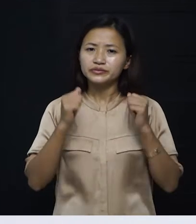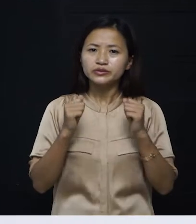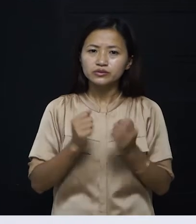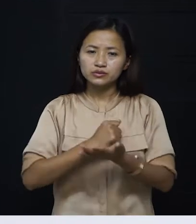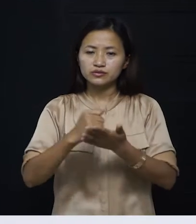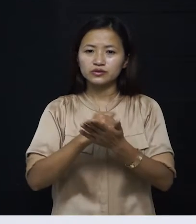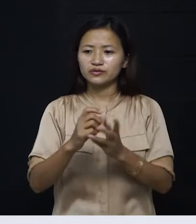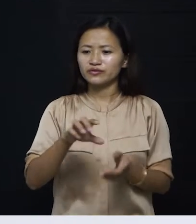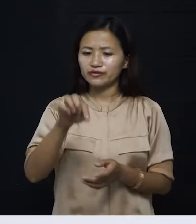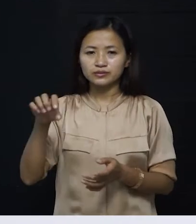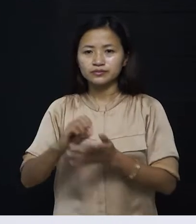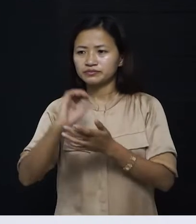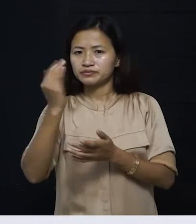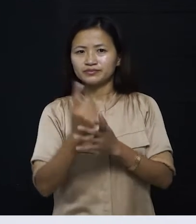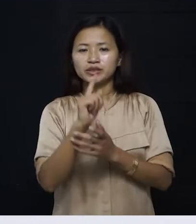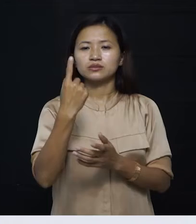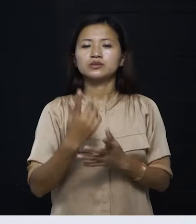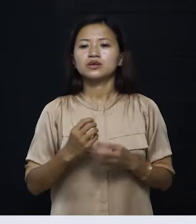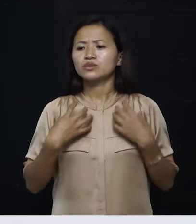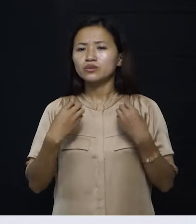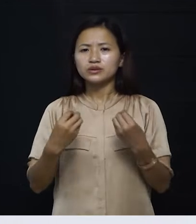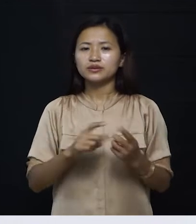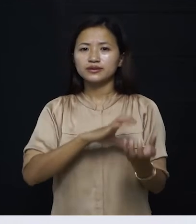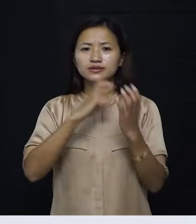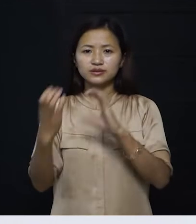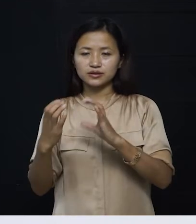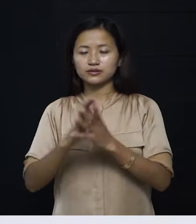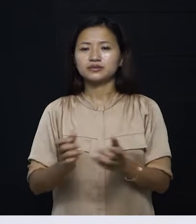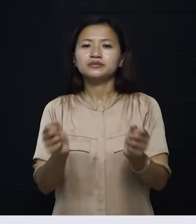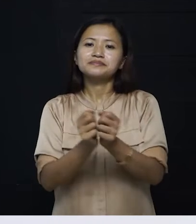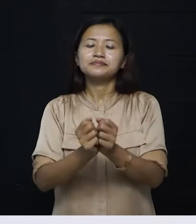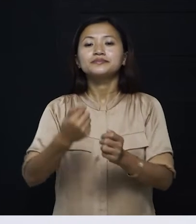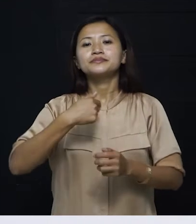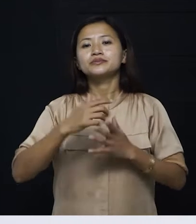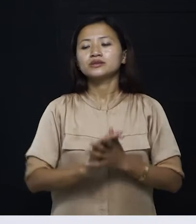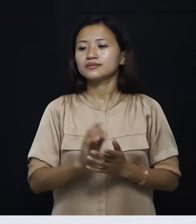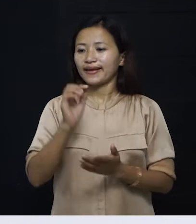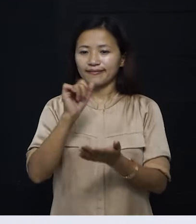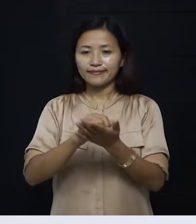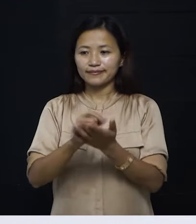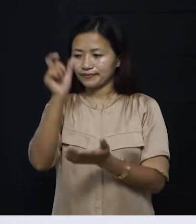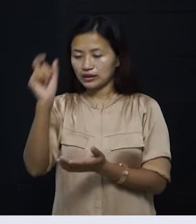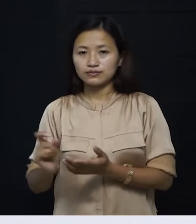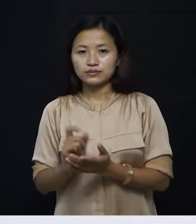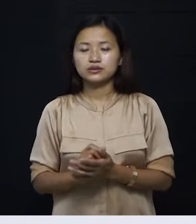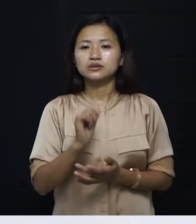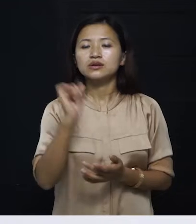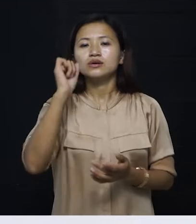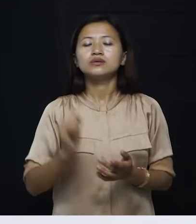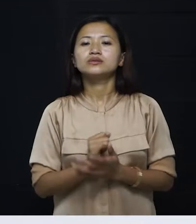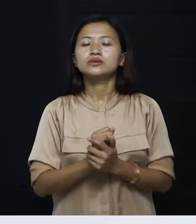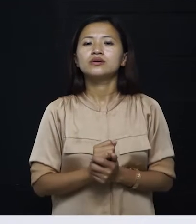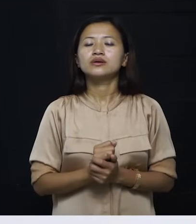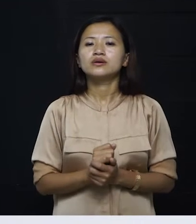of trying to find someone who is willing to exchange that with me. And that person also, the